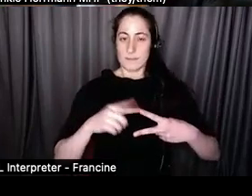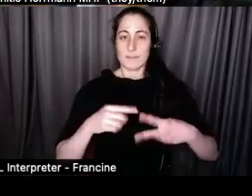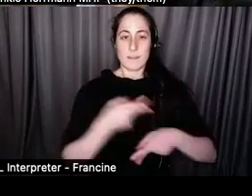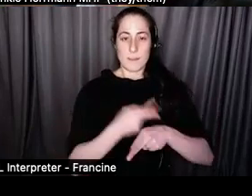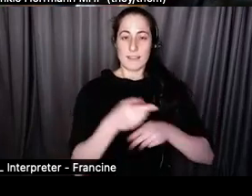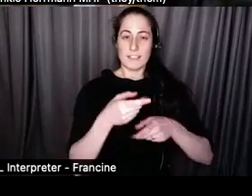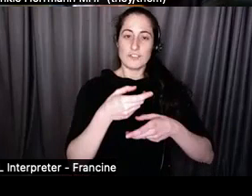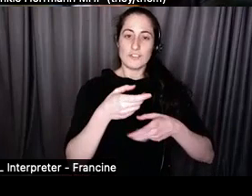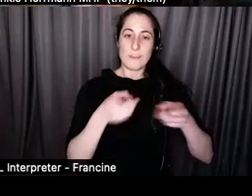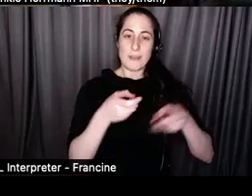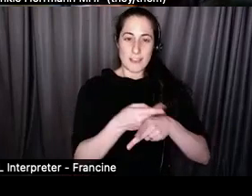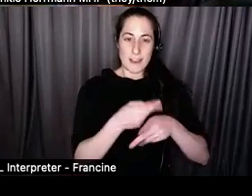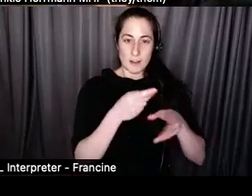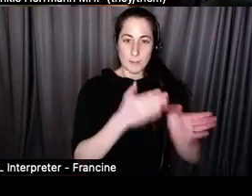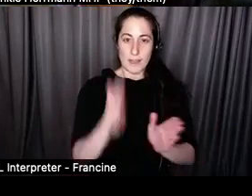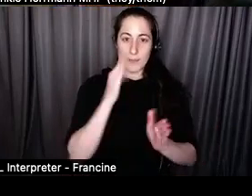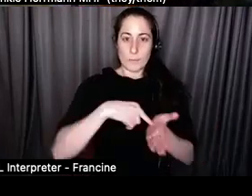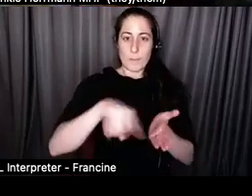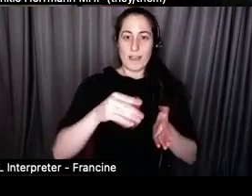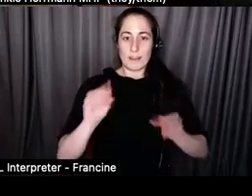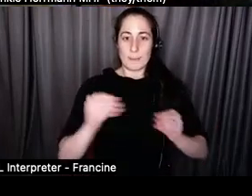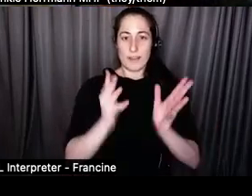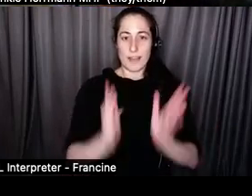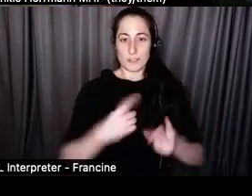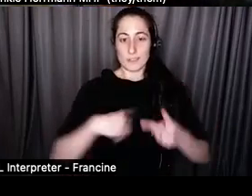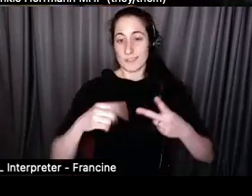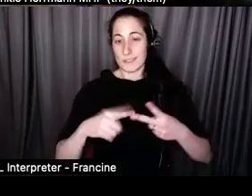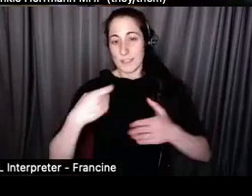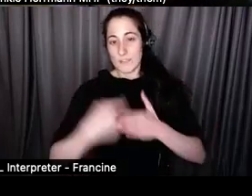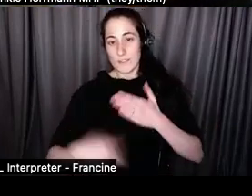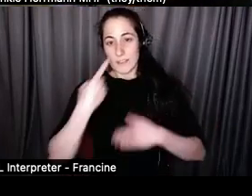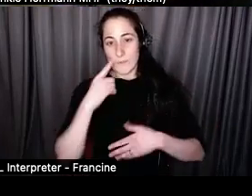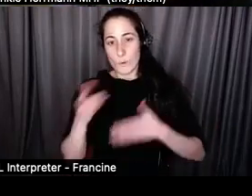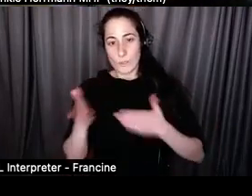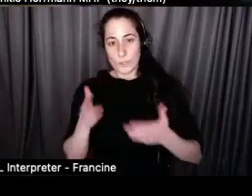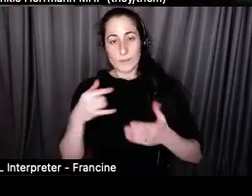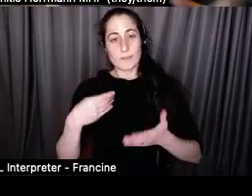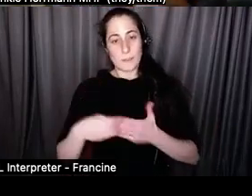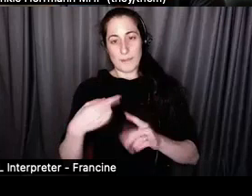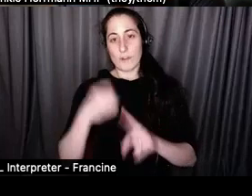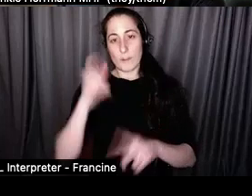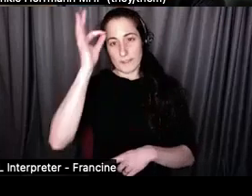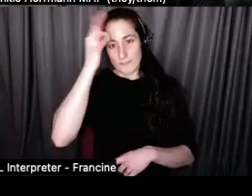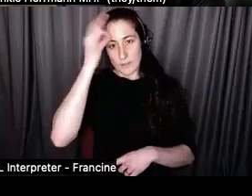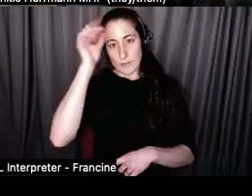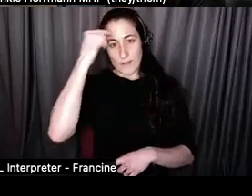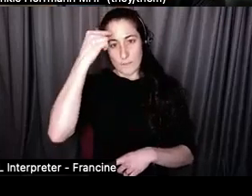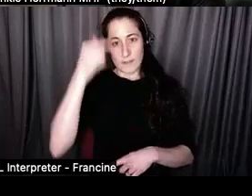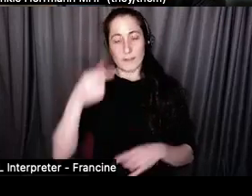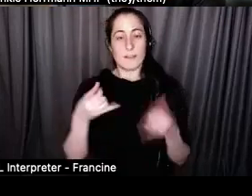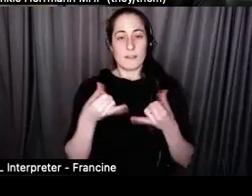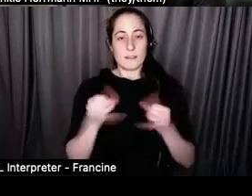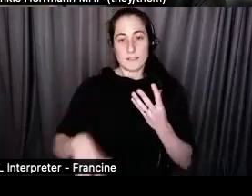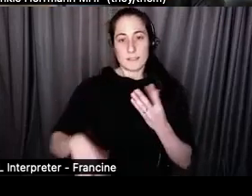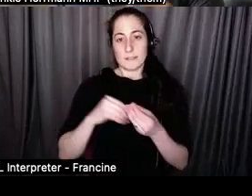the providers versus in fee for service, the money still comes from the federal government, still then gets added to